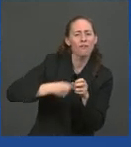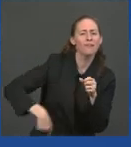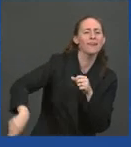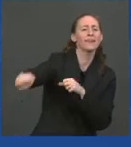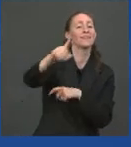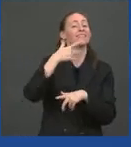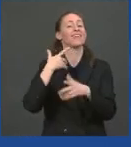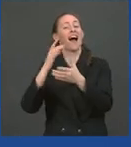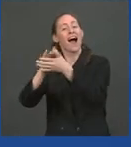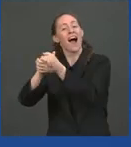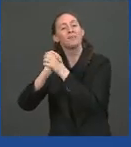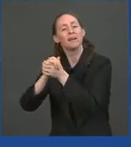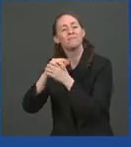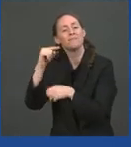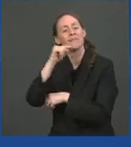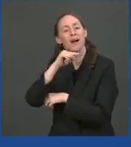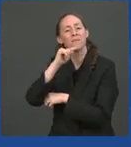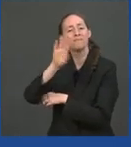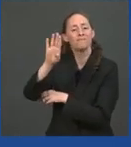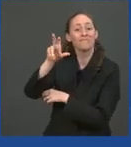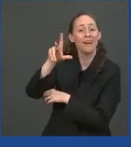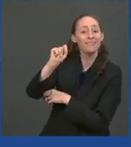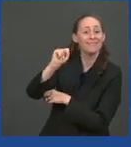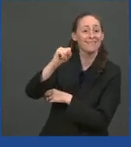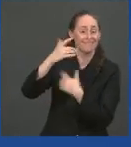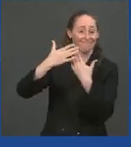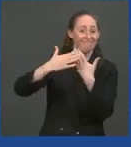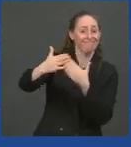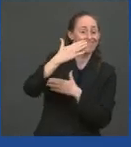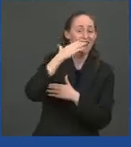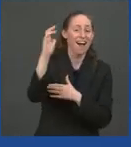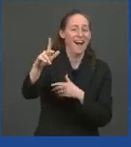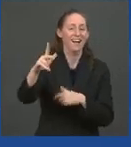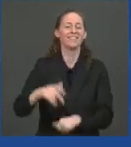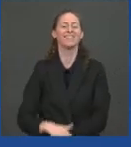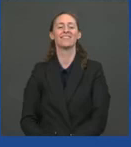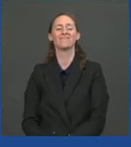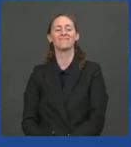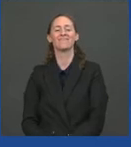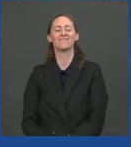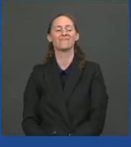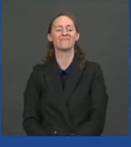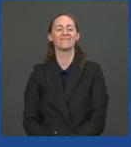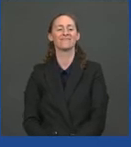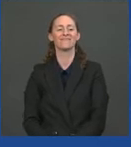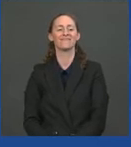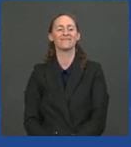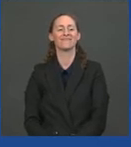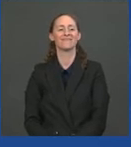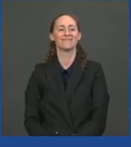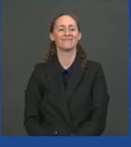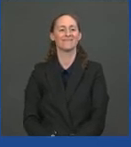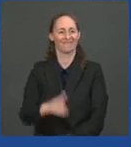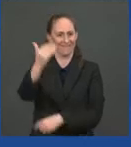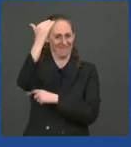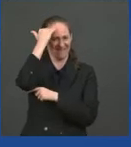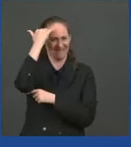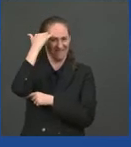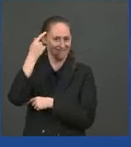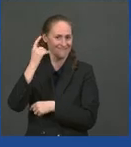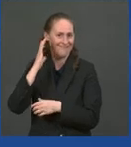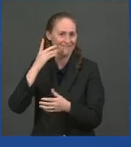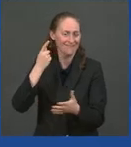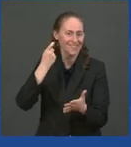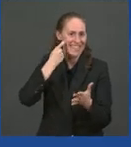of luck for the rest of this season. Actually, this is a season just beginning for us here. But all kidding